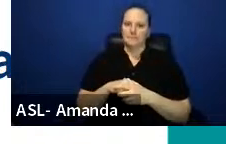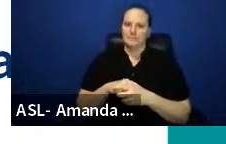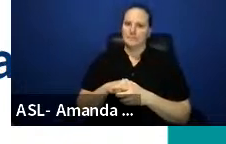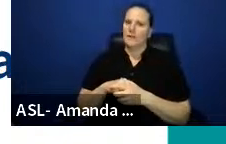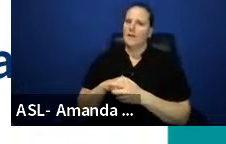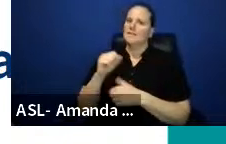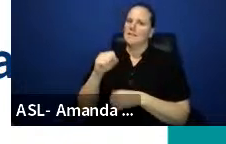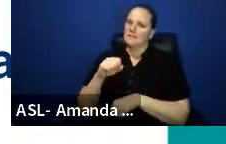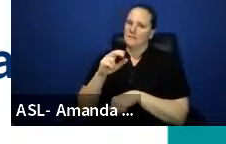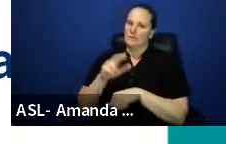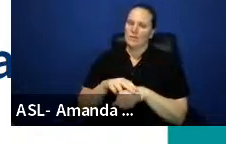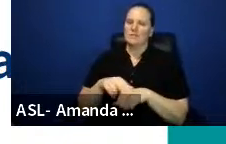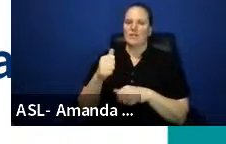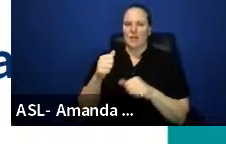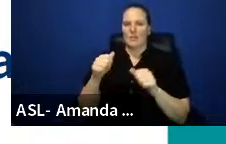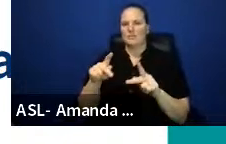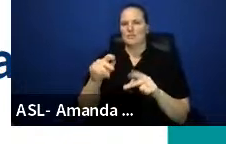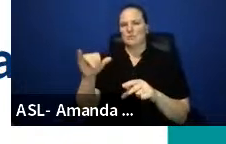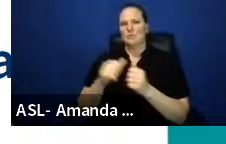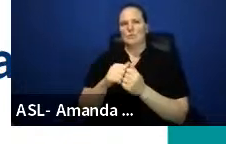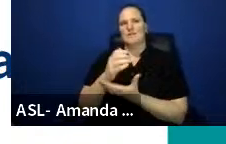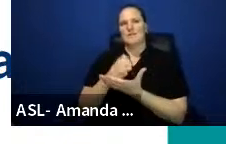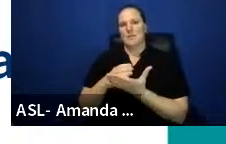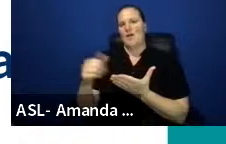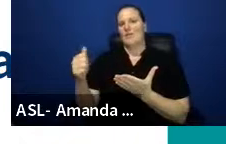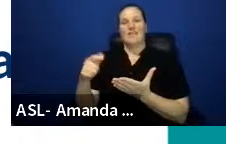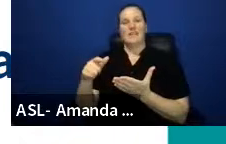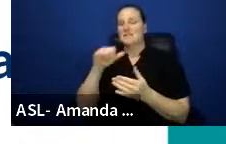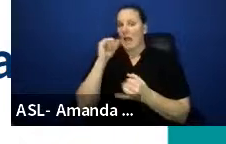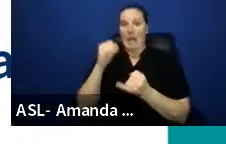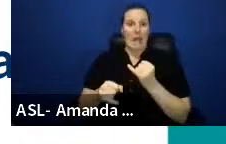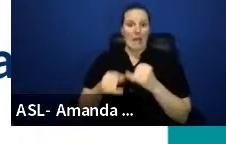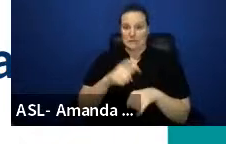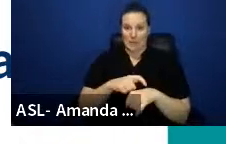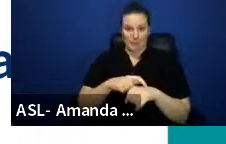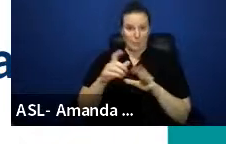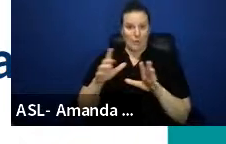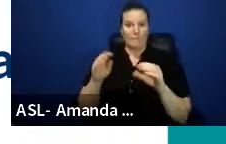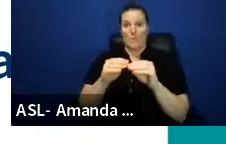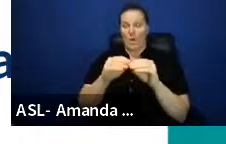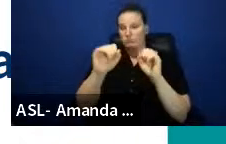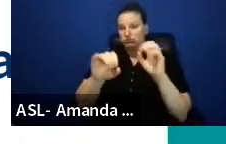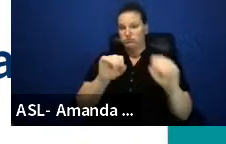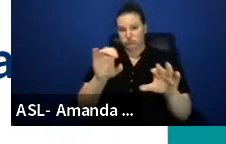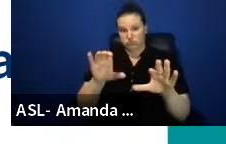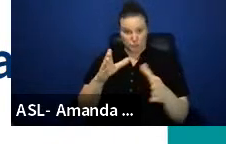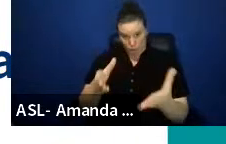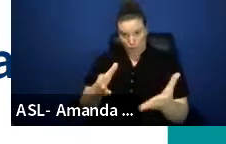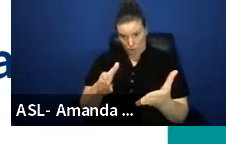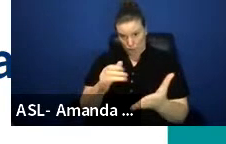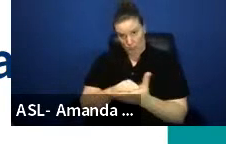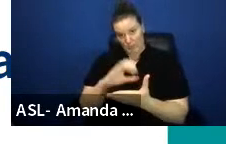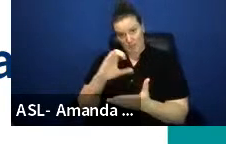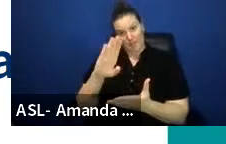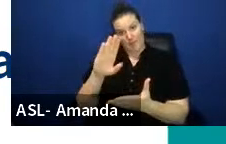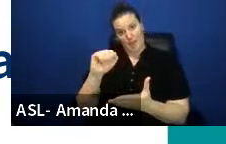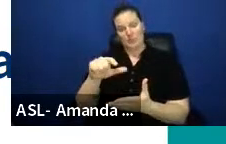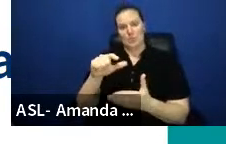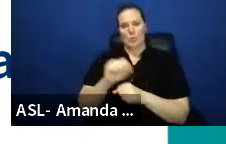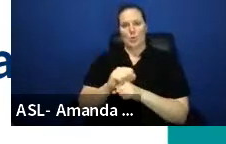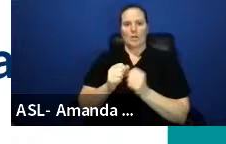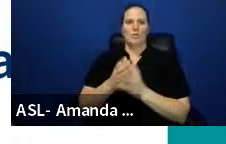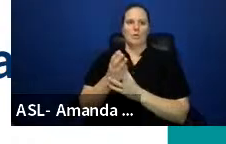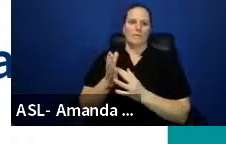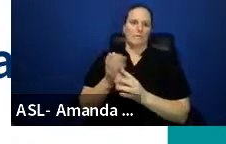other opportunities with some of our other batches. So this will not be the last time. We'll be bringing more to you that the CBAG is working through to